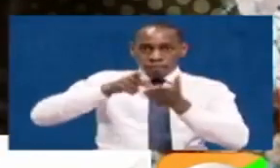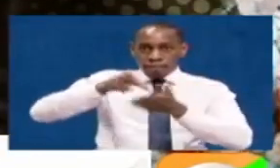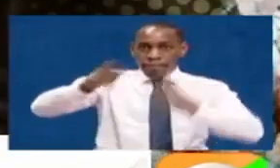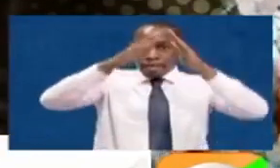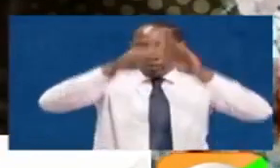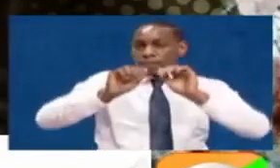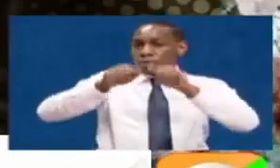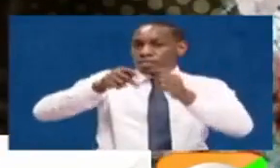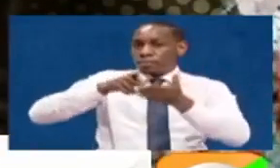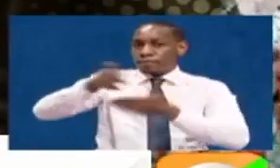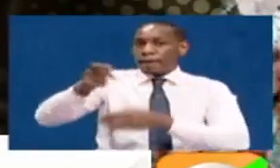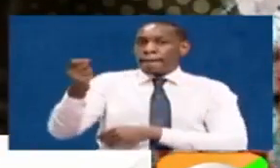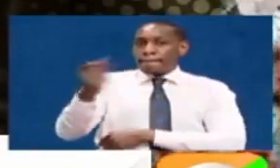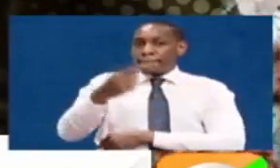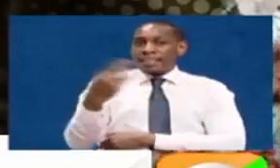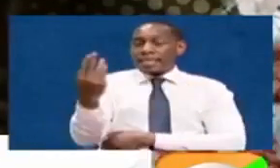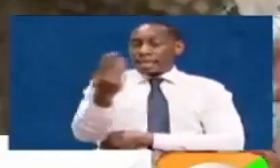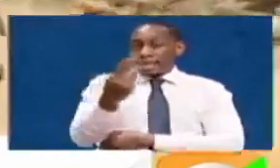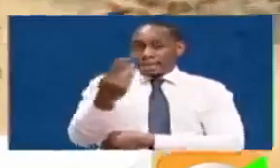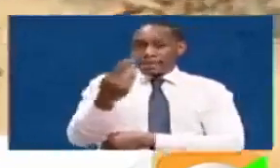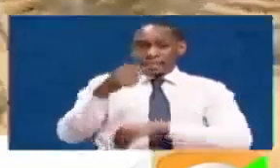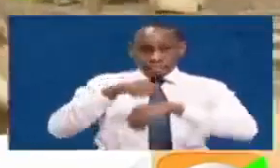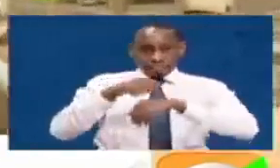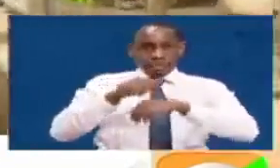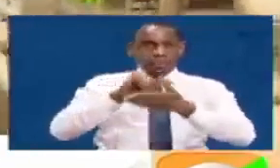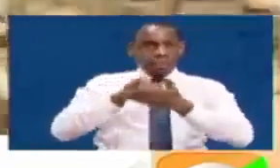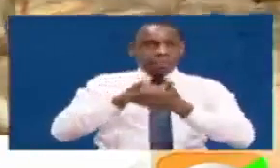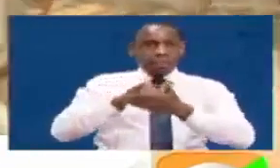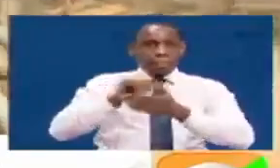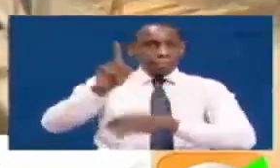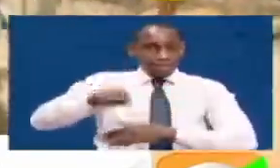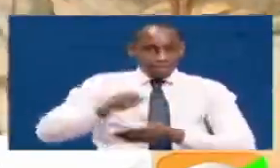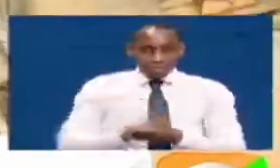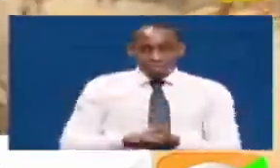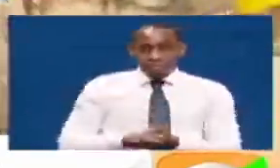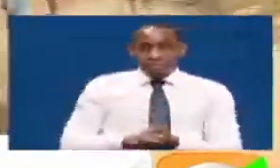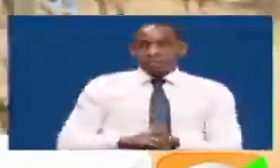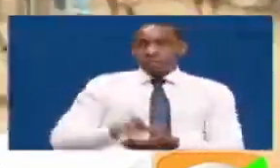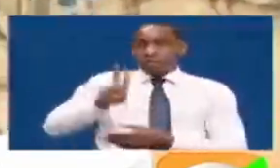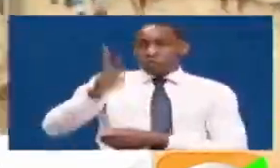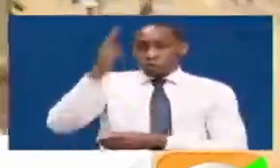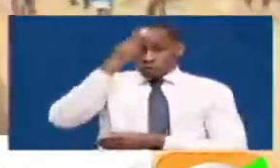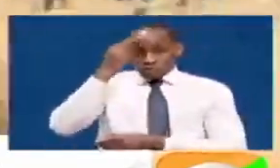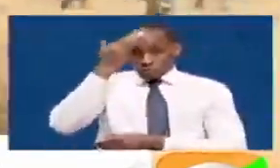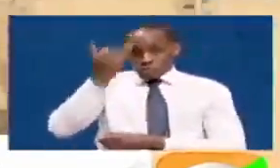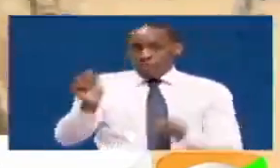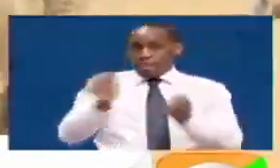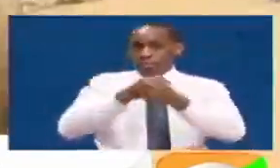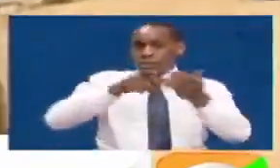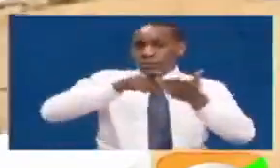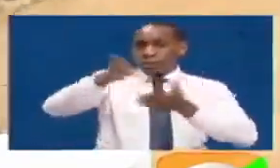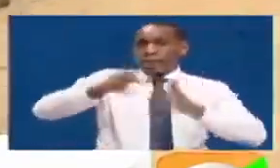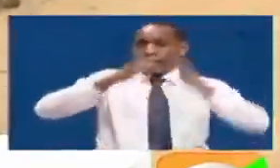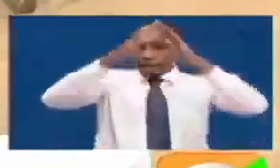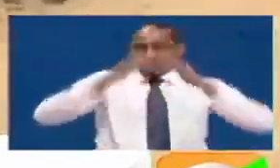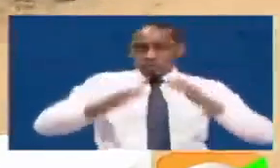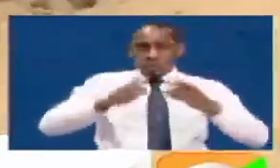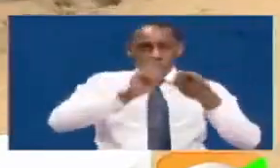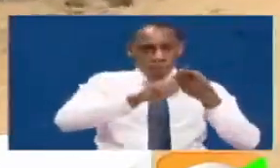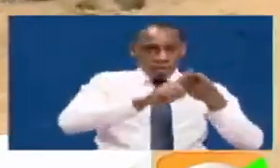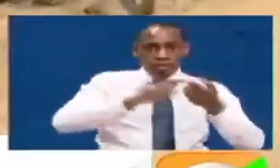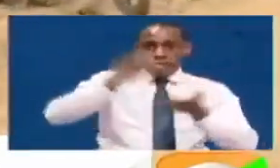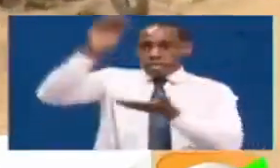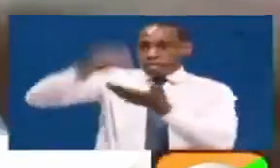rent were able to pay for the month of April on time. And the two main reasons for the inability to pay rent were